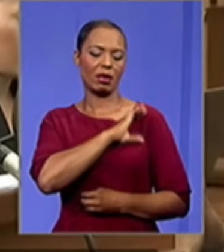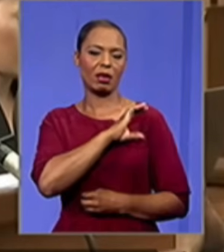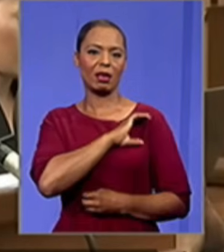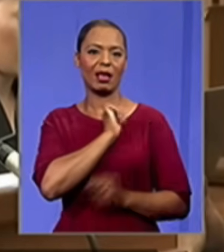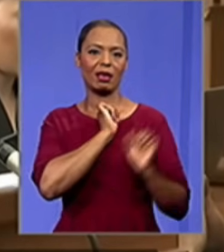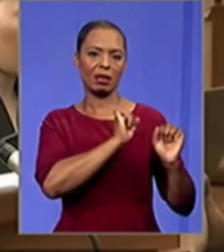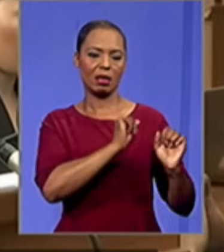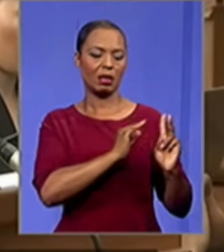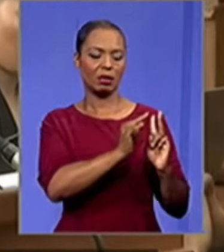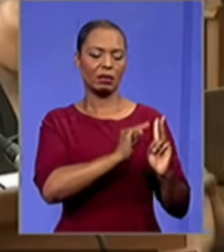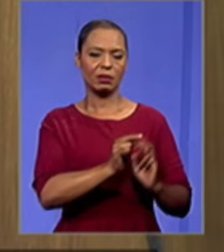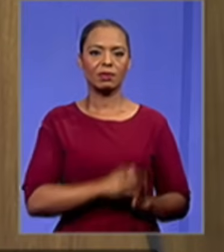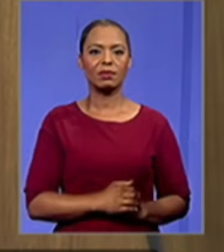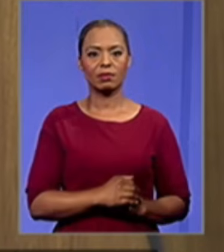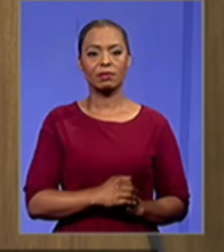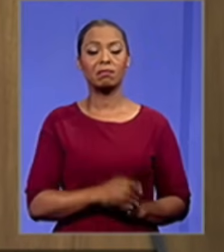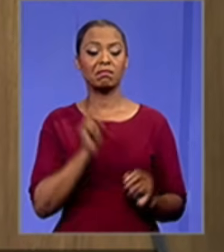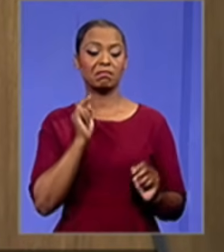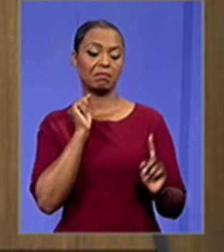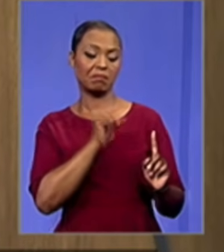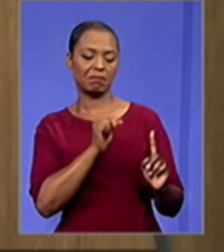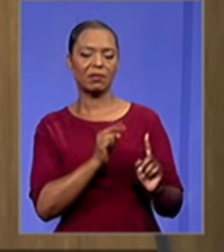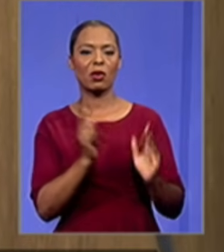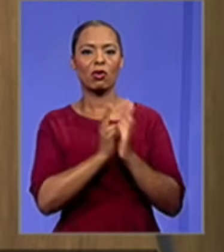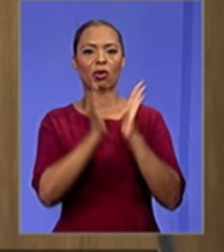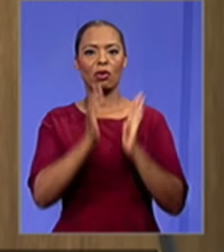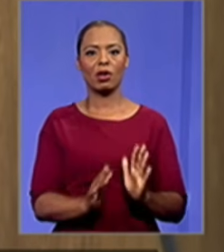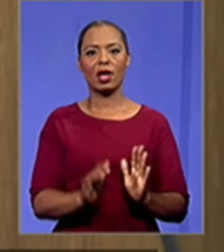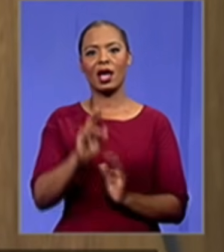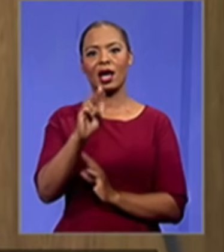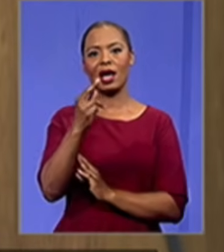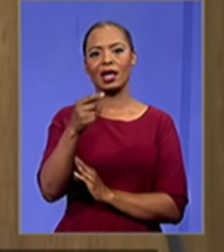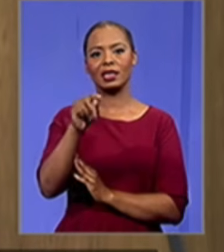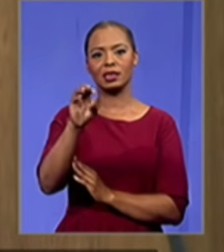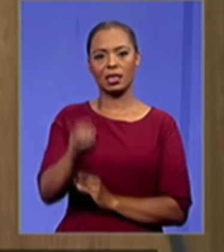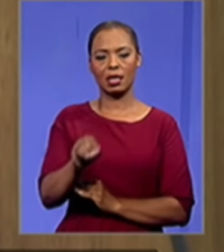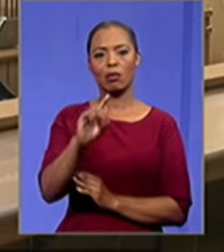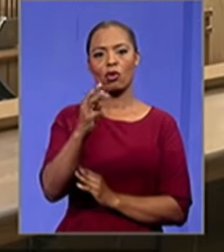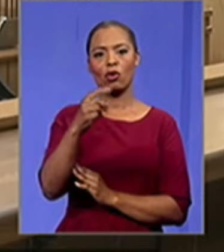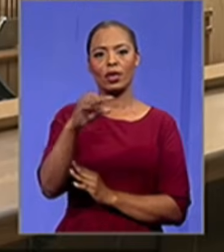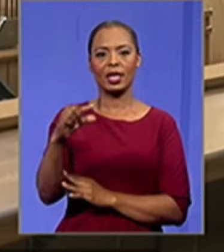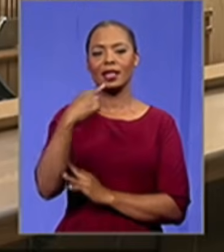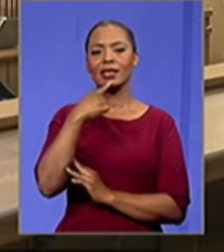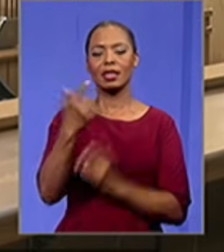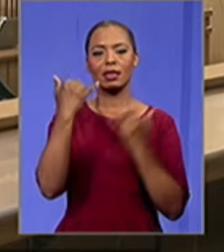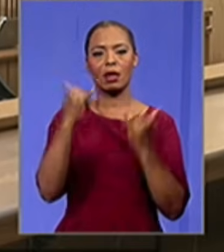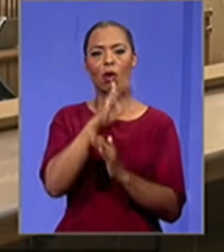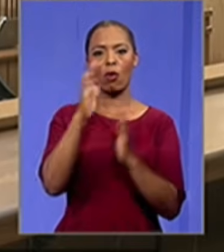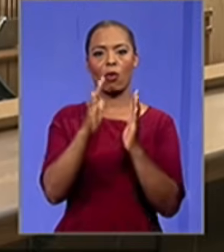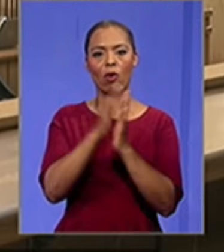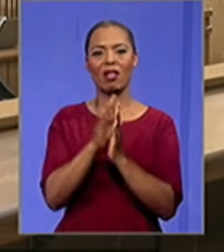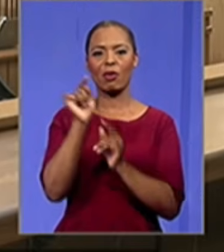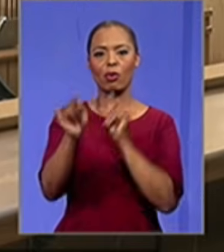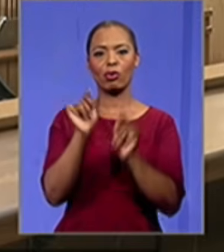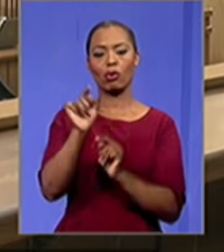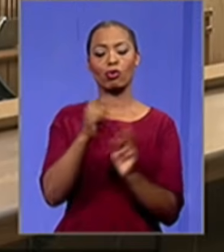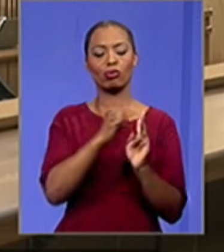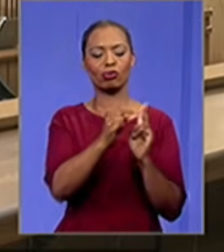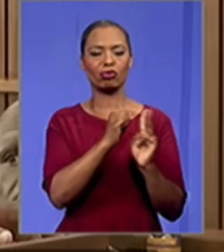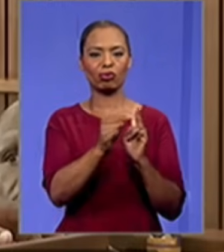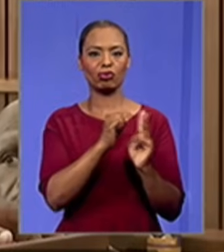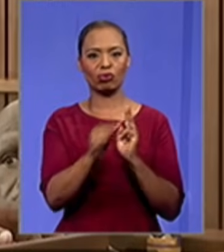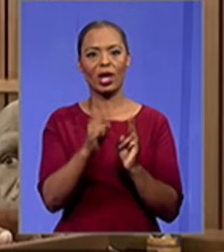ba emetšego. Go sa le bjalo, moahlodi Ratha Mokgwatlheng o ahlotše gore dihlatse tša mathomo tše pedi tšeo di